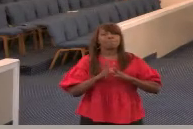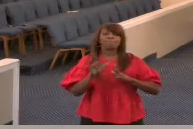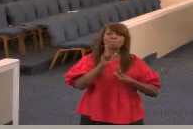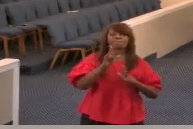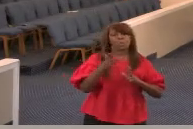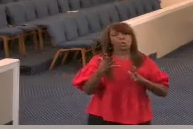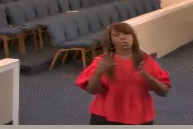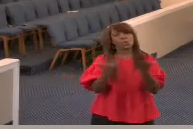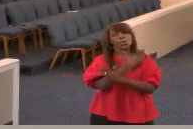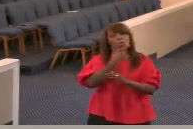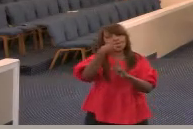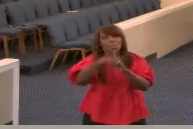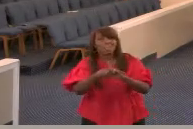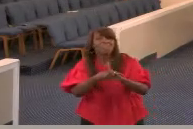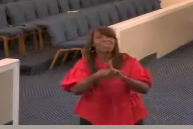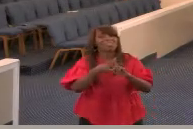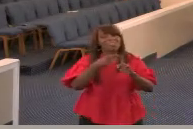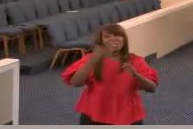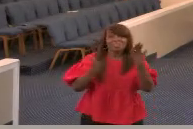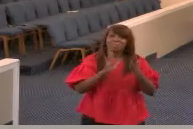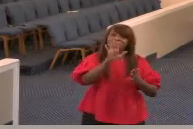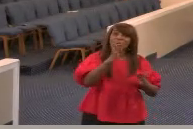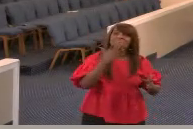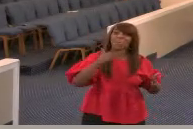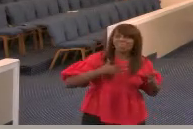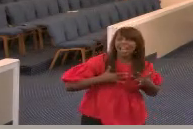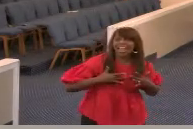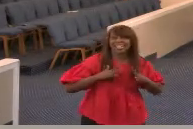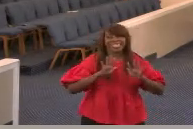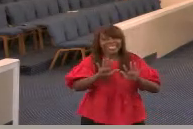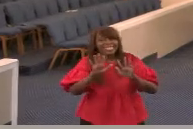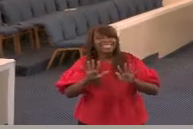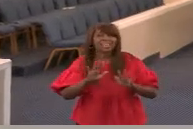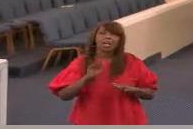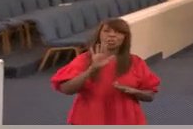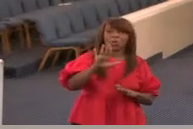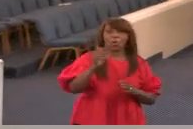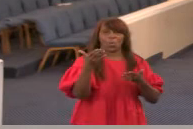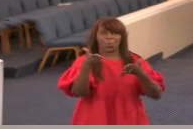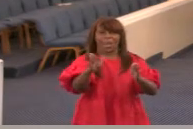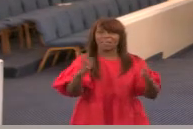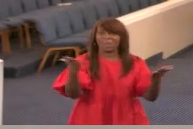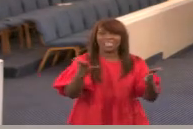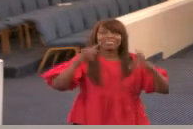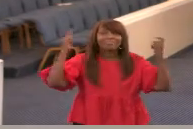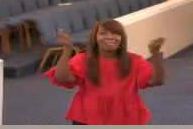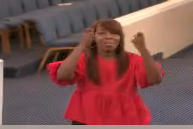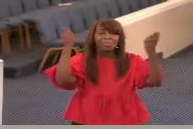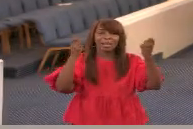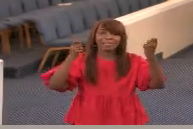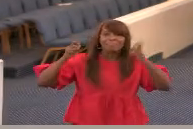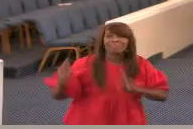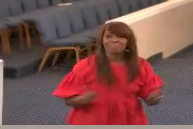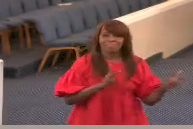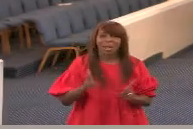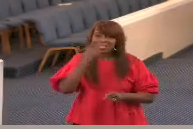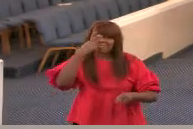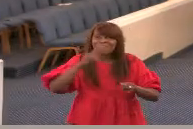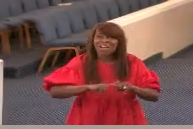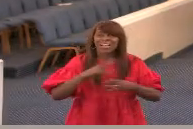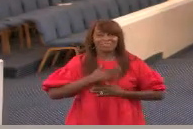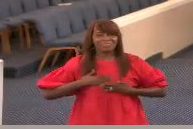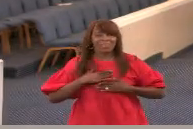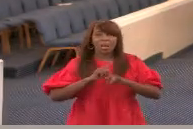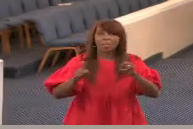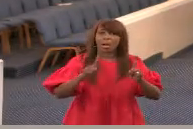facing this new month, perhaps it's your birthday, listen, in your own way, celebrate it. For every